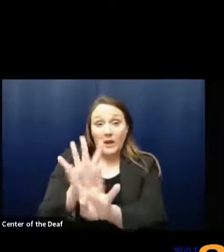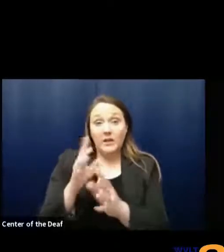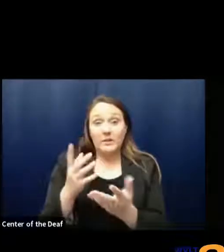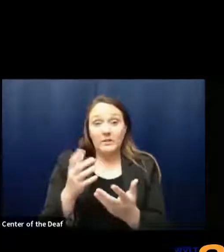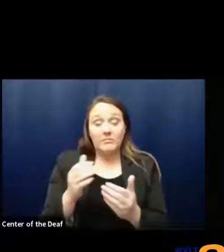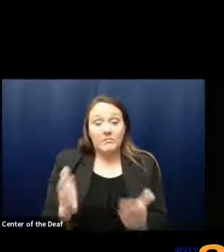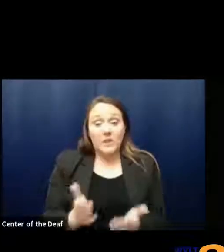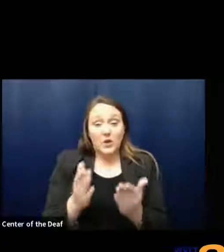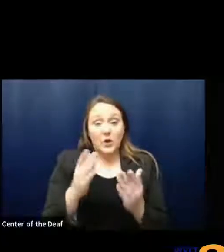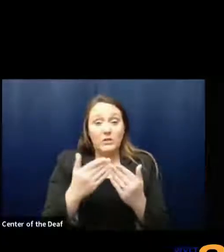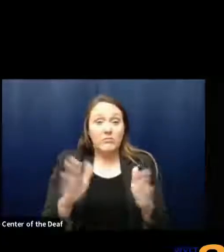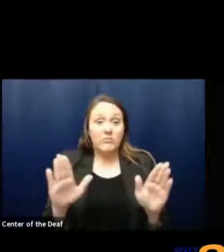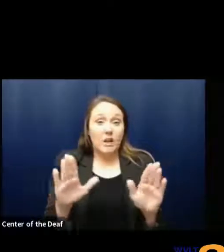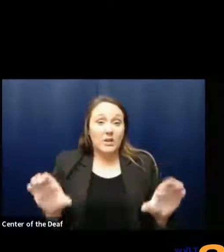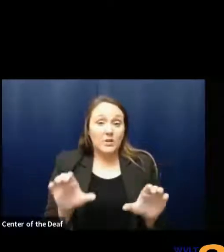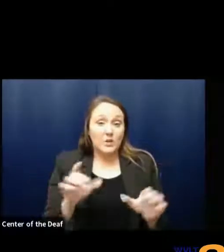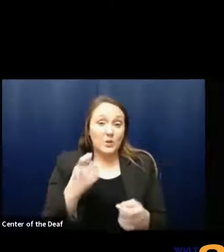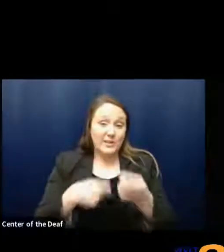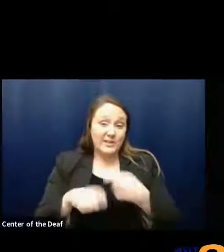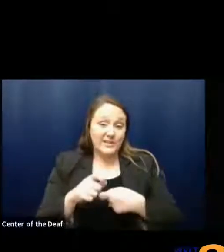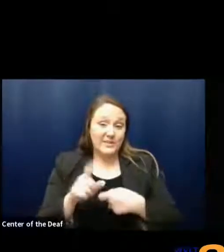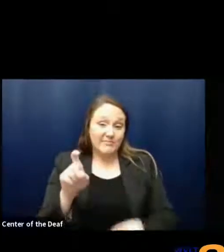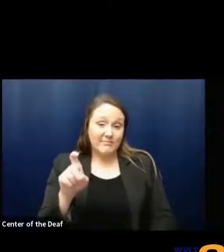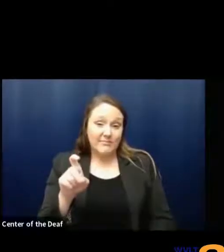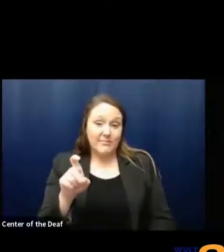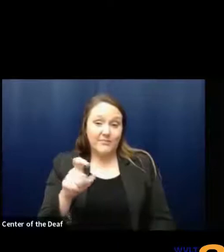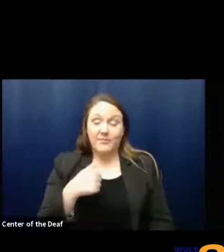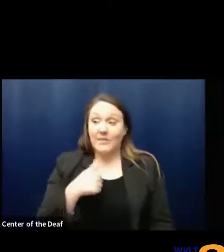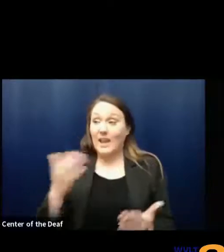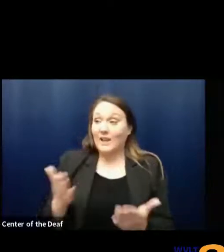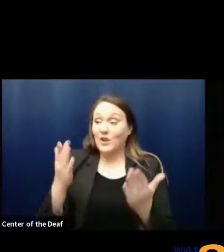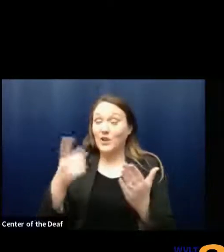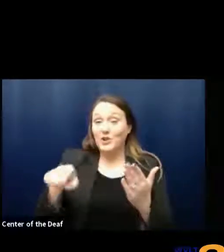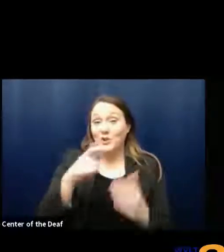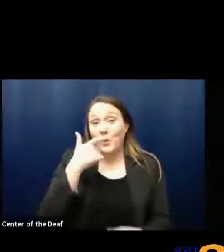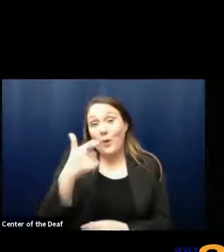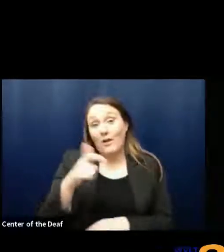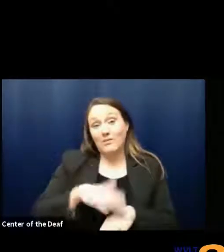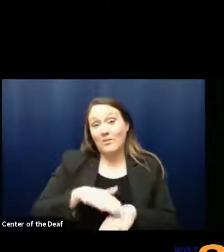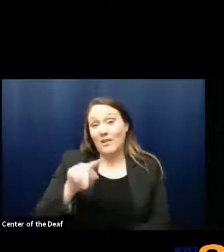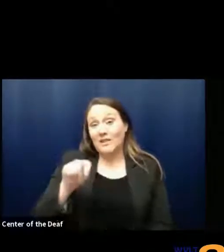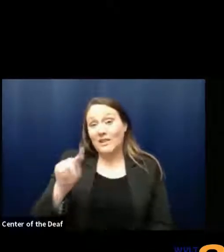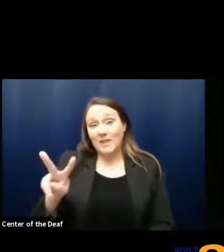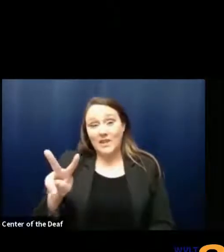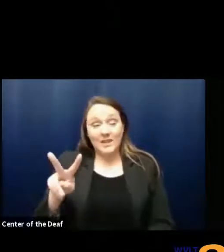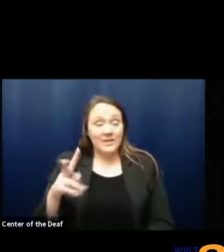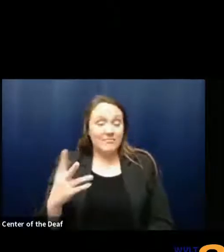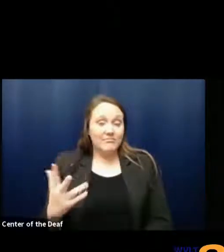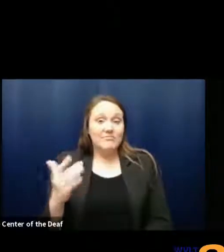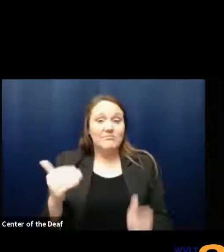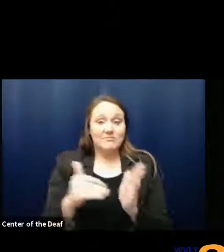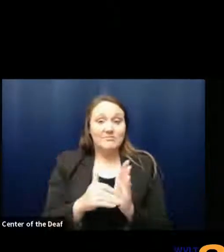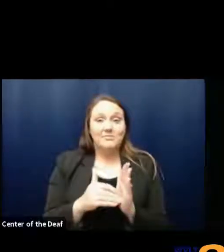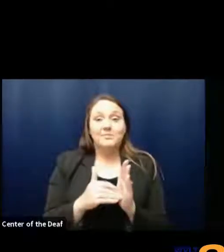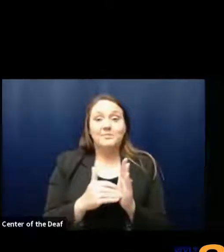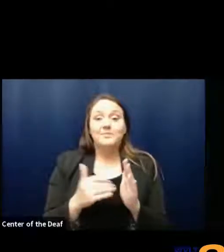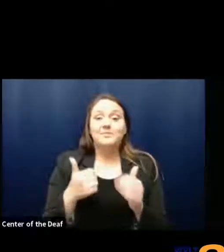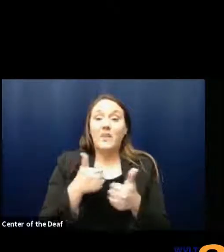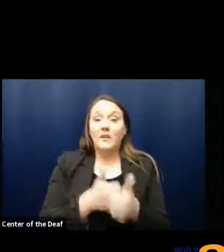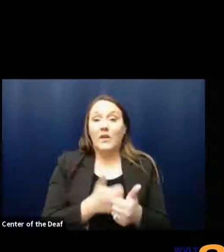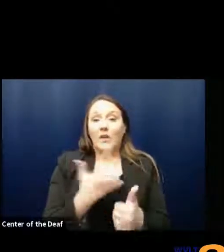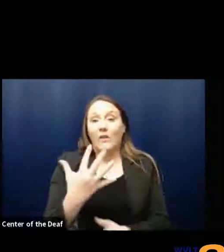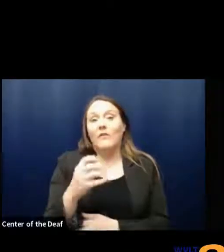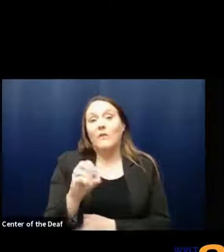do instead? I would encourage you to watch it on TV instead, and really, again, follow those 5